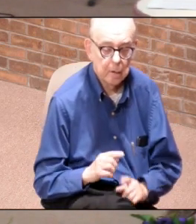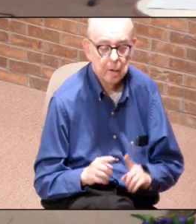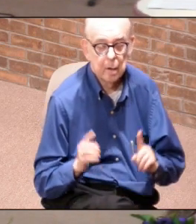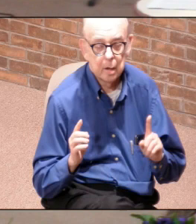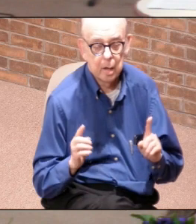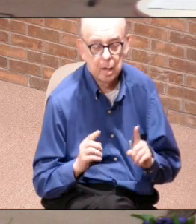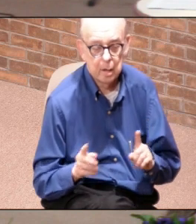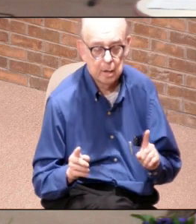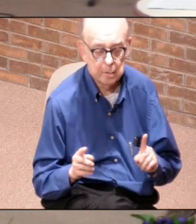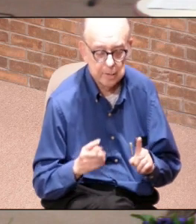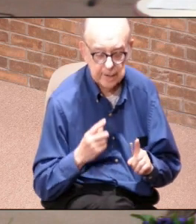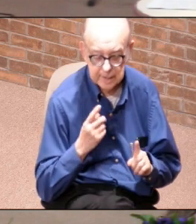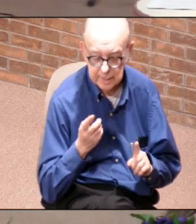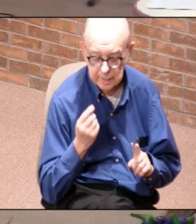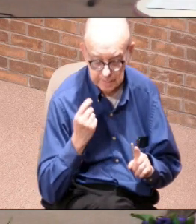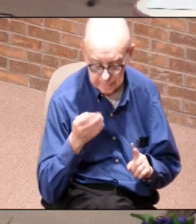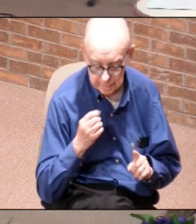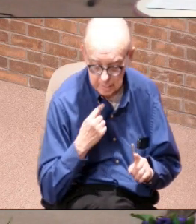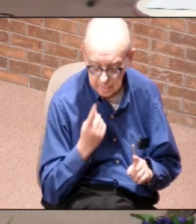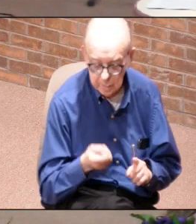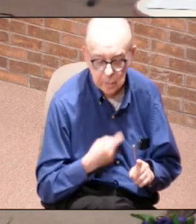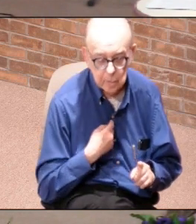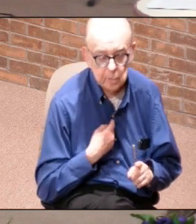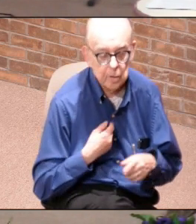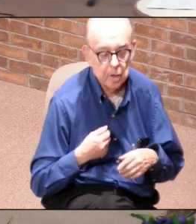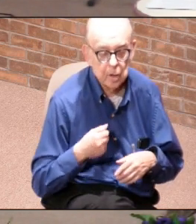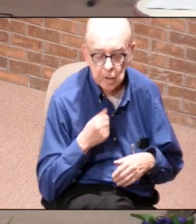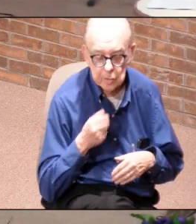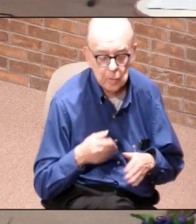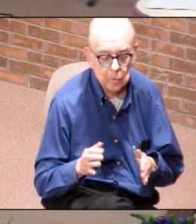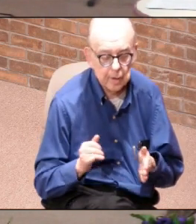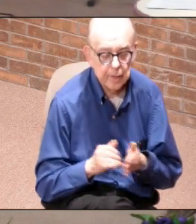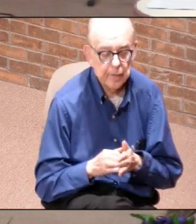But what he's saying to us is, don't let it control you.